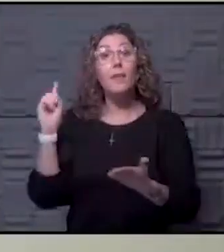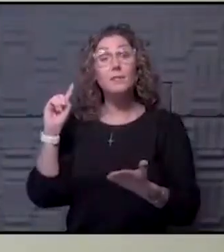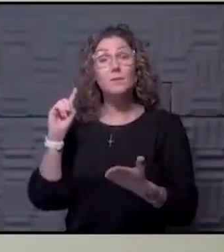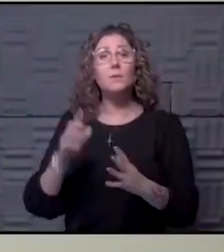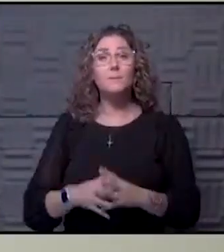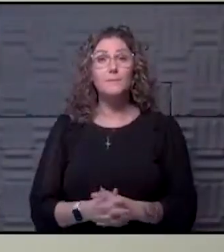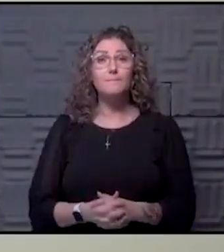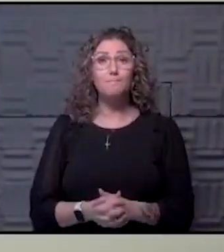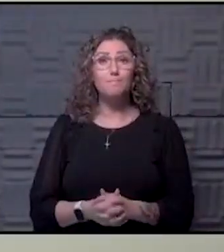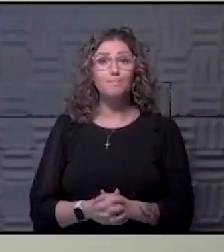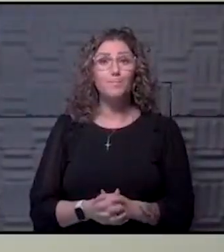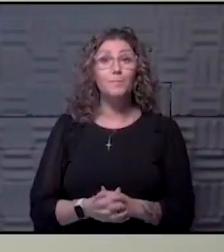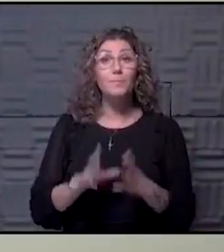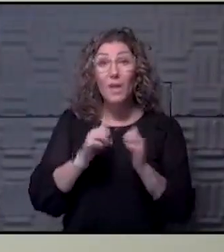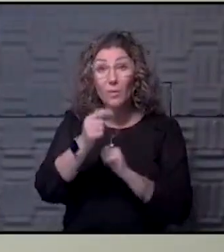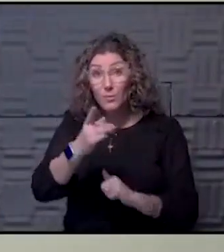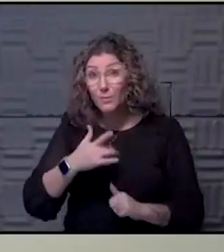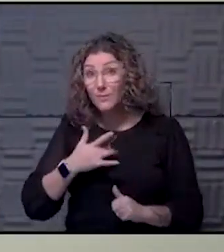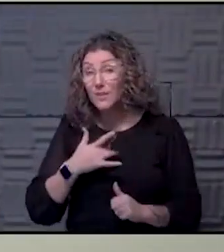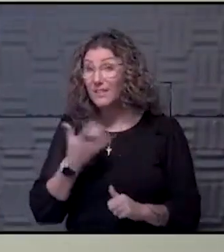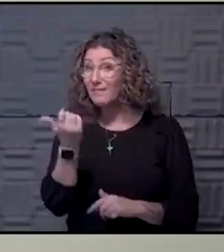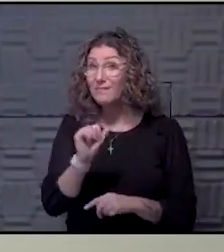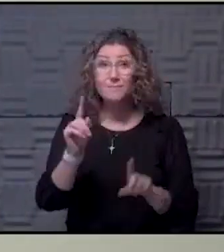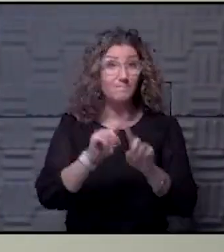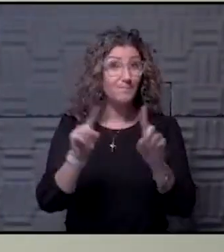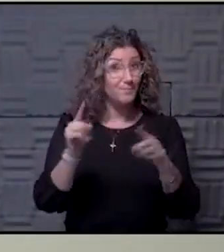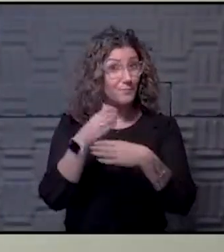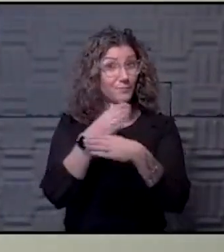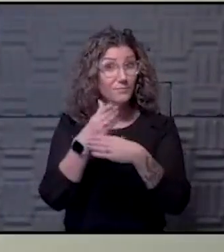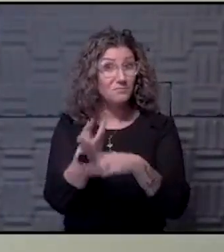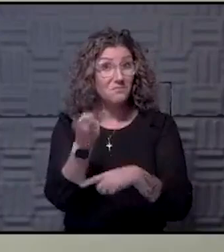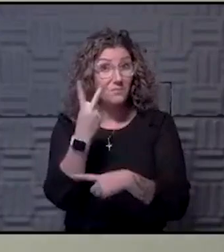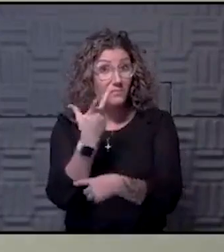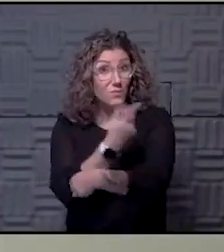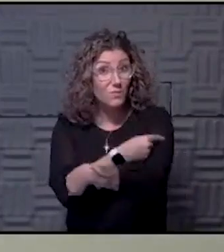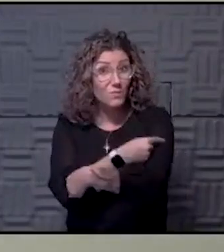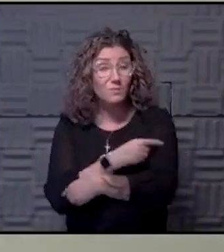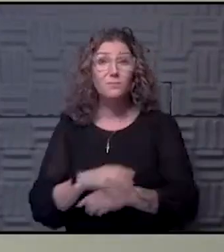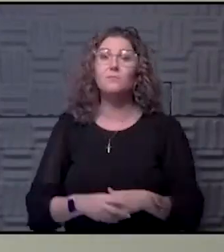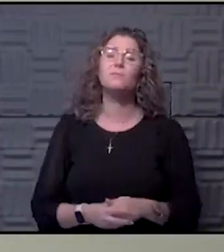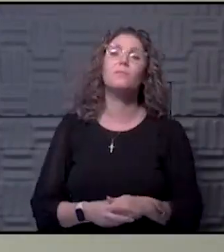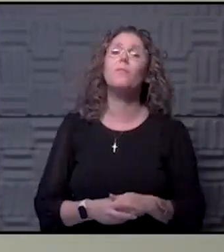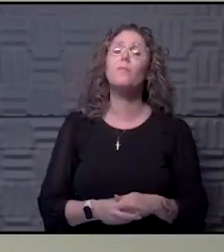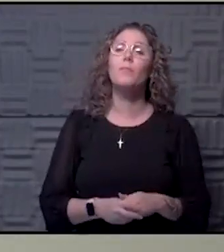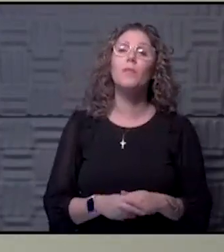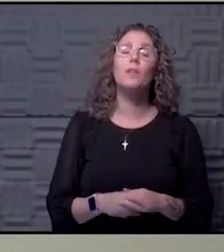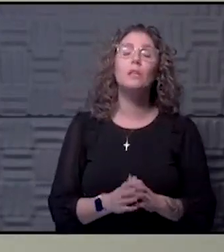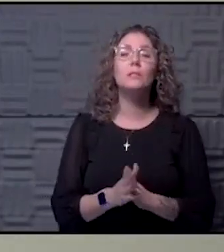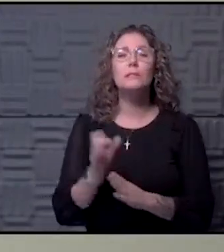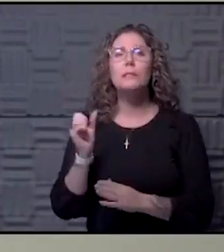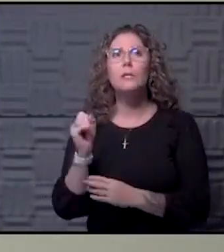How have you been feeling? Any difference between those 2 doses for you? Yeah, so